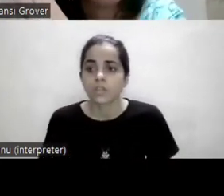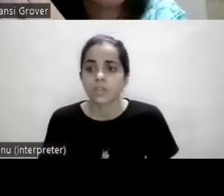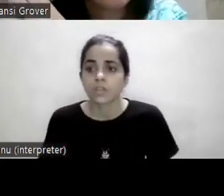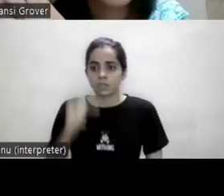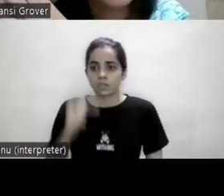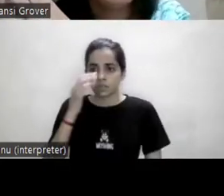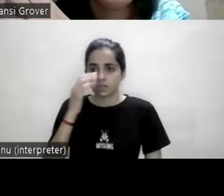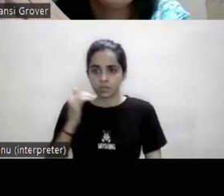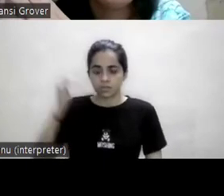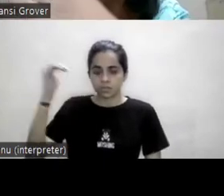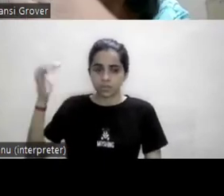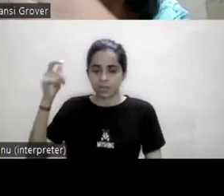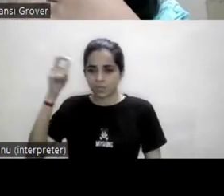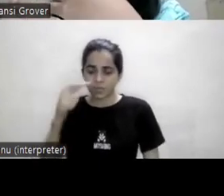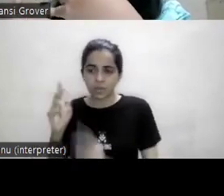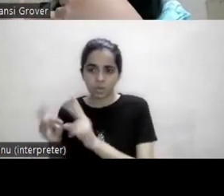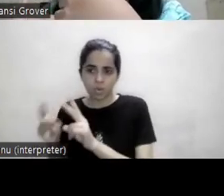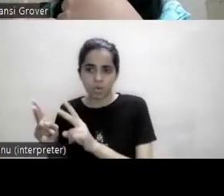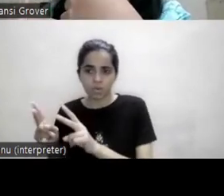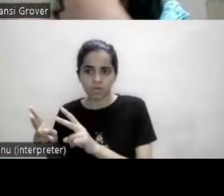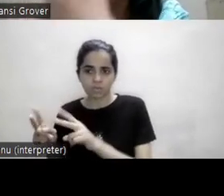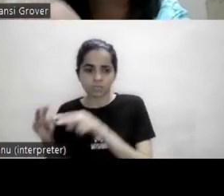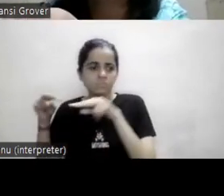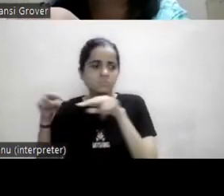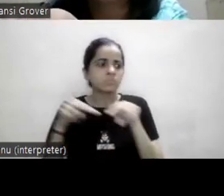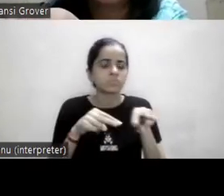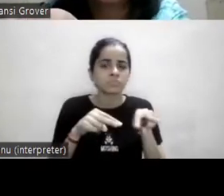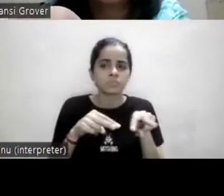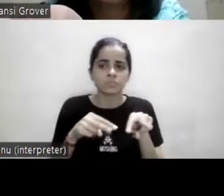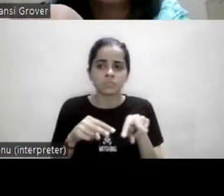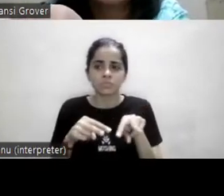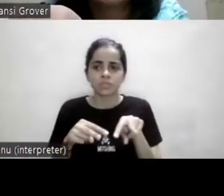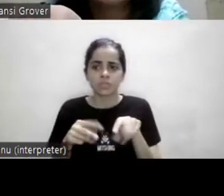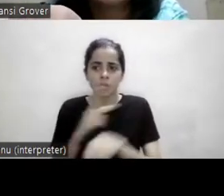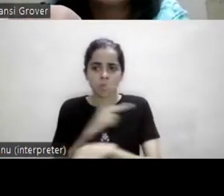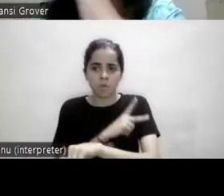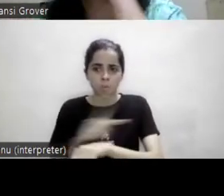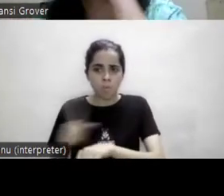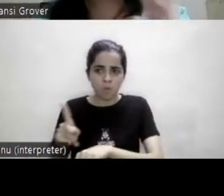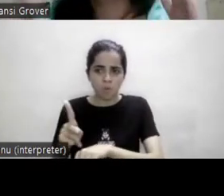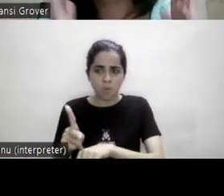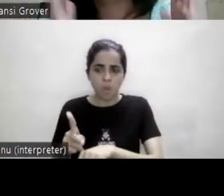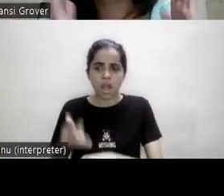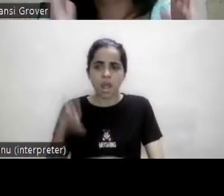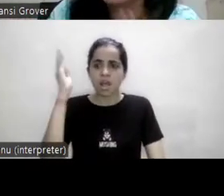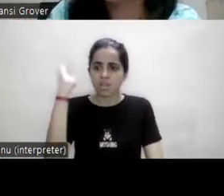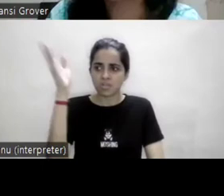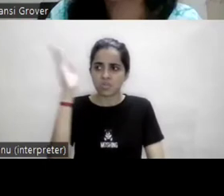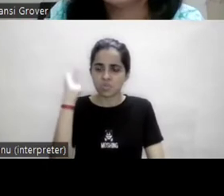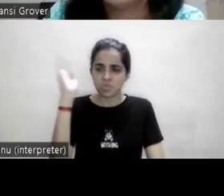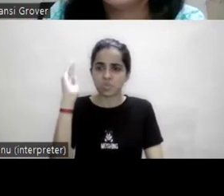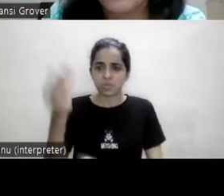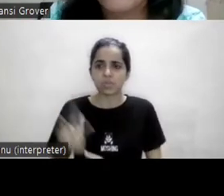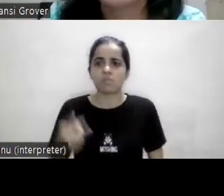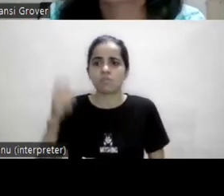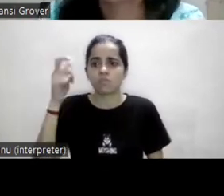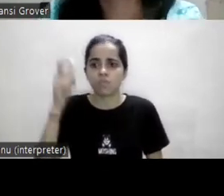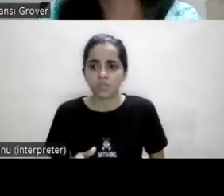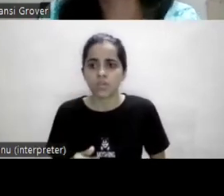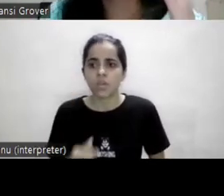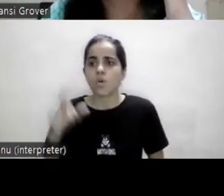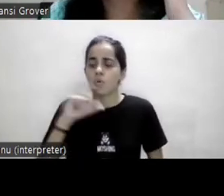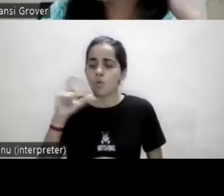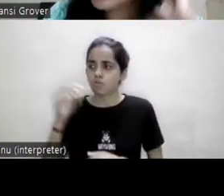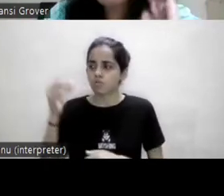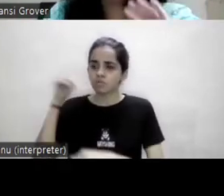so-called able-bodied figure, and she is working as a professor in the university. But there is another sister in the house